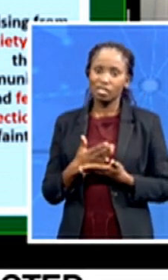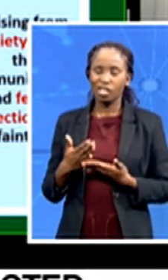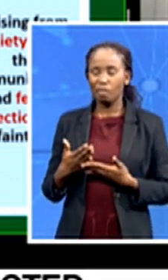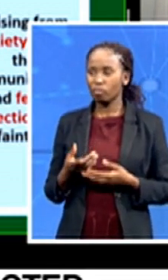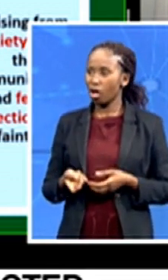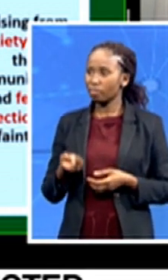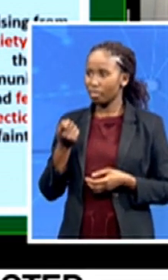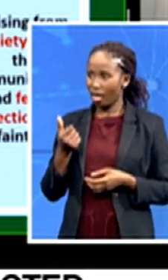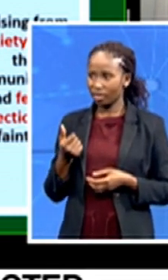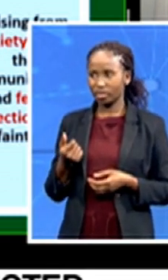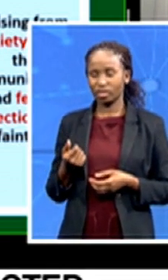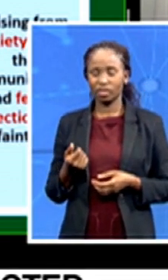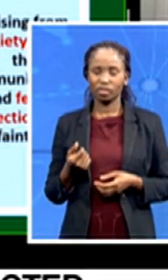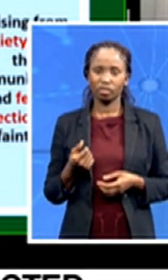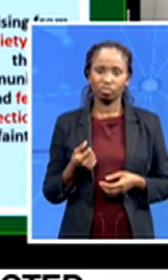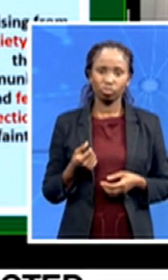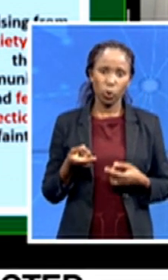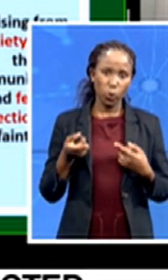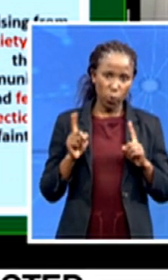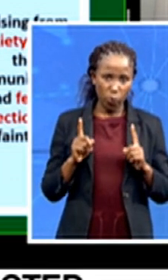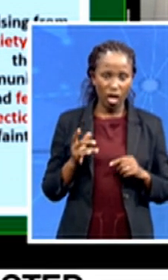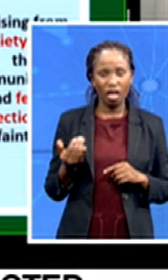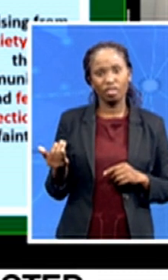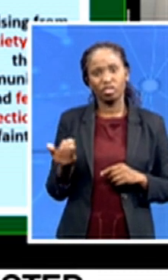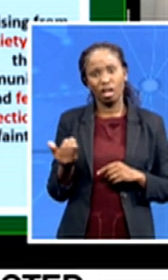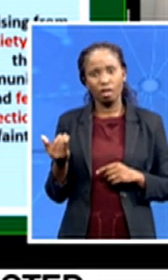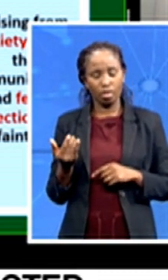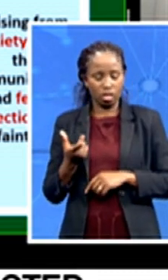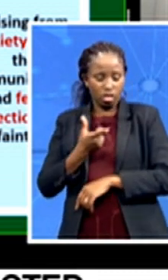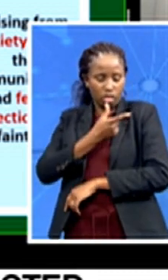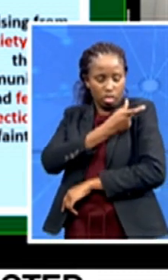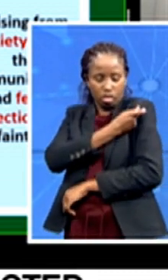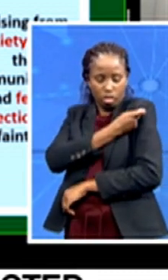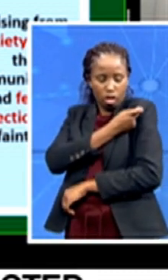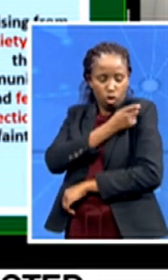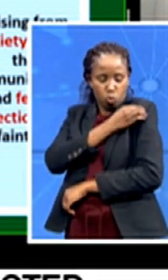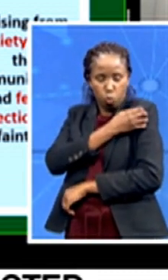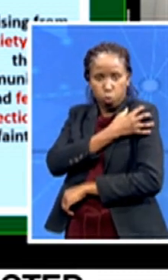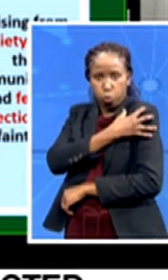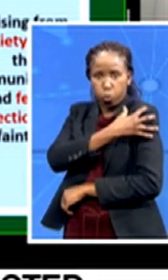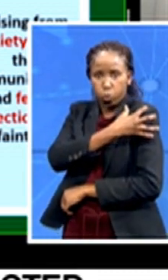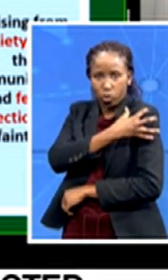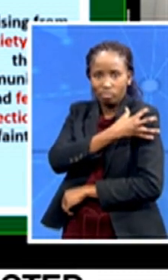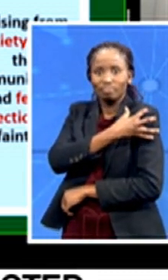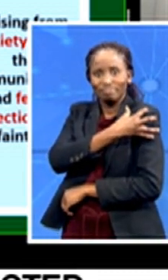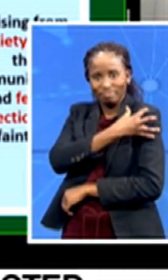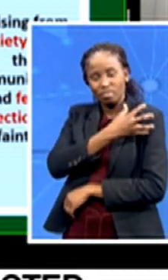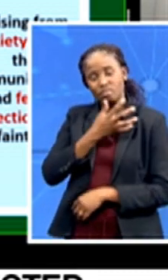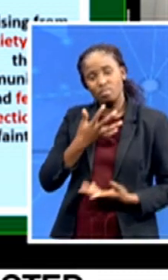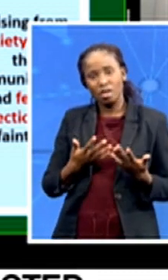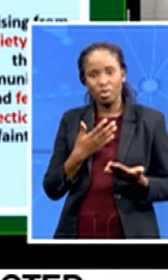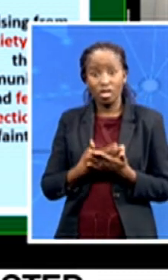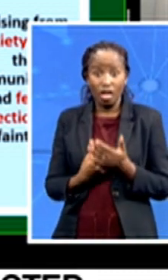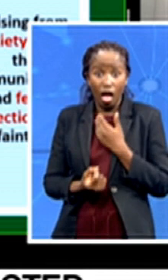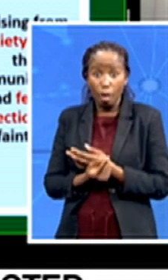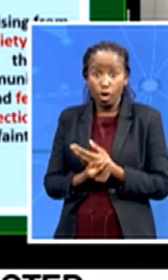example, swelling at the injection site. So the person developed a huge or severe swelling at the injection site, then that would be